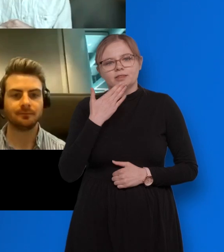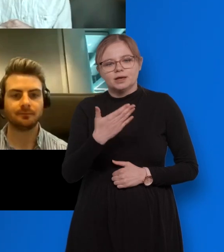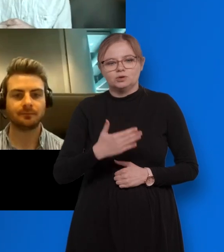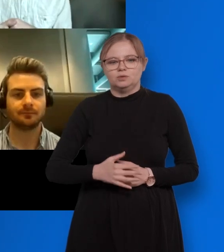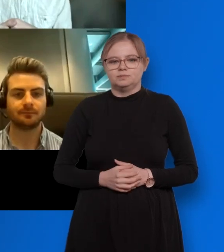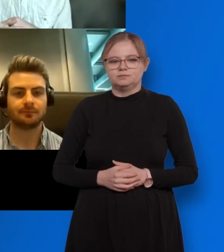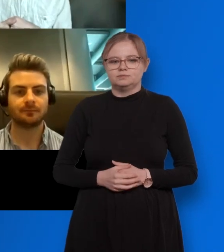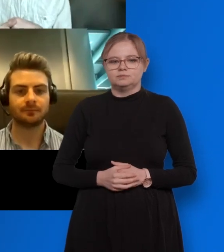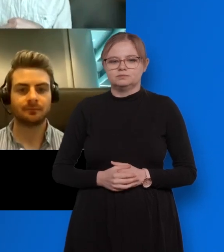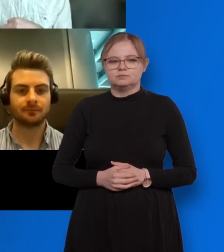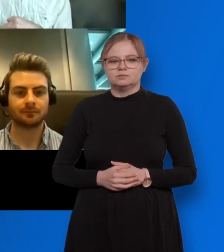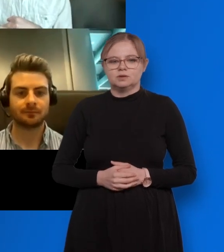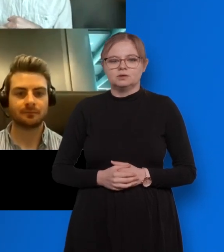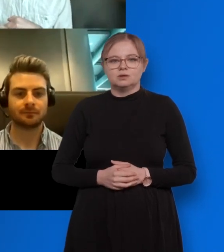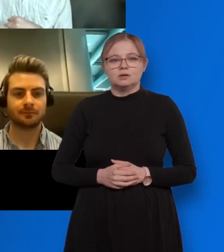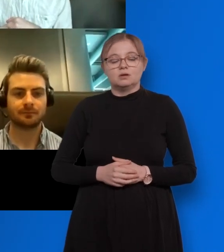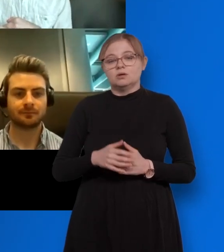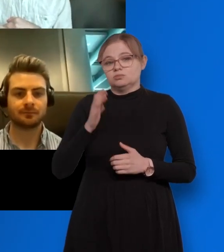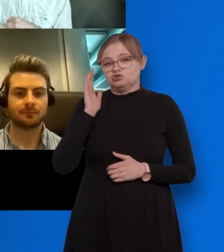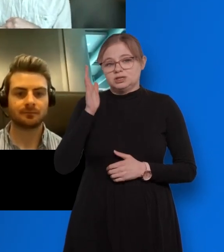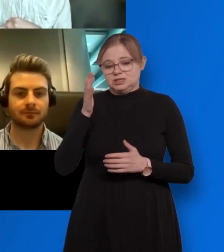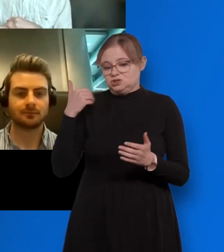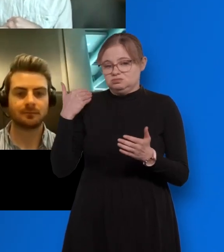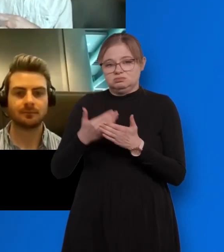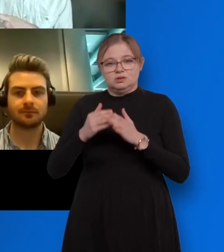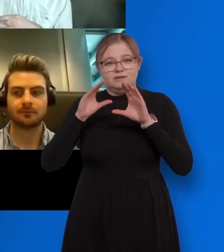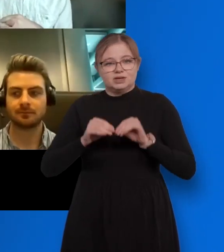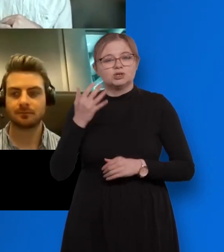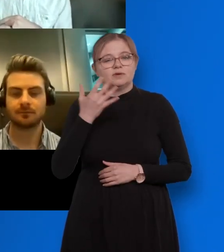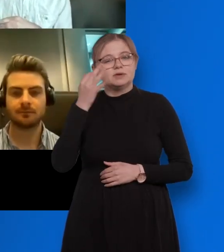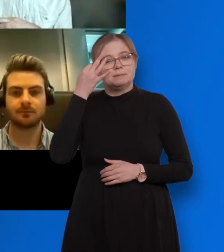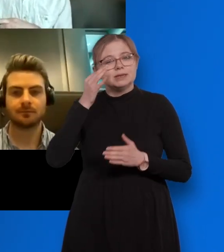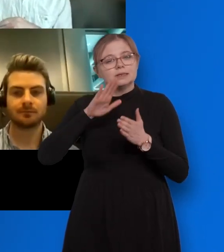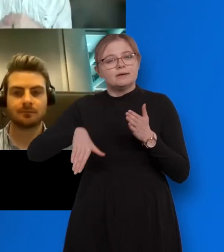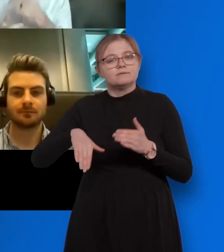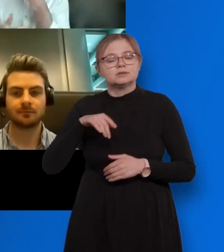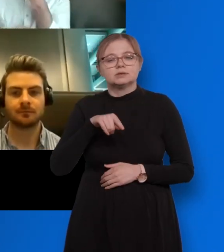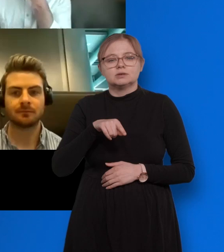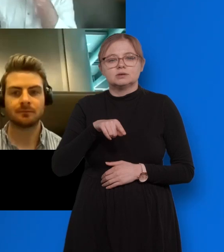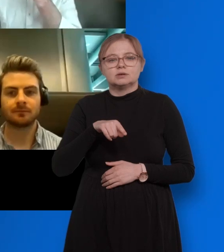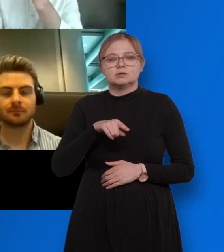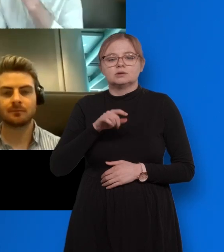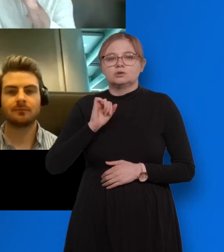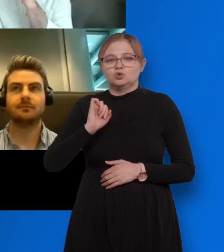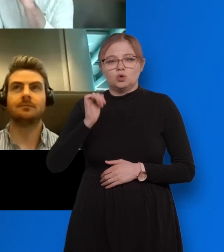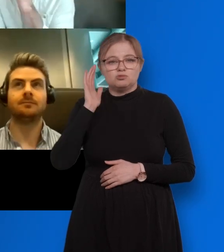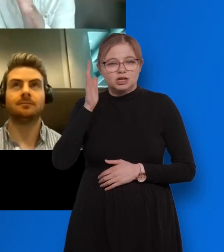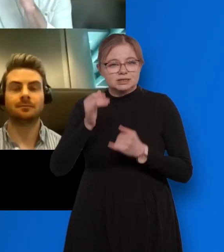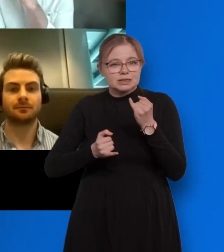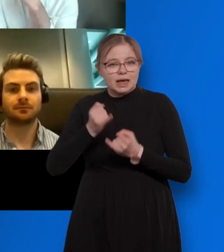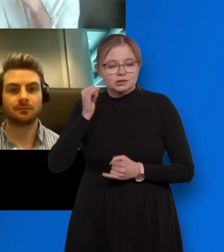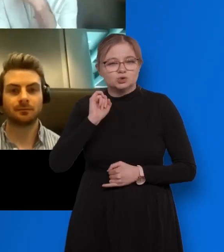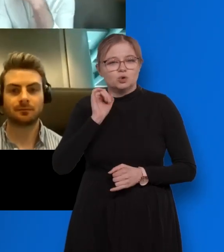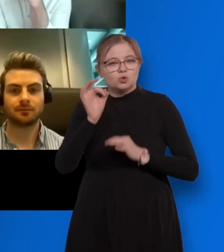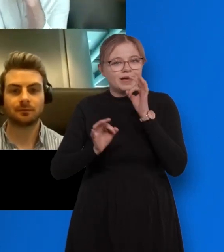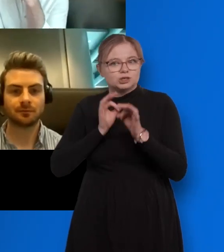interesting. Thank you so much. So these were all of our presentations. We've got 15 minutes left, and obviously because